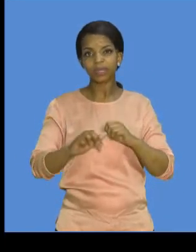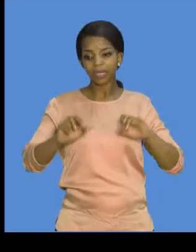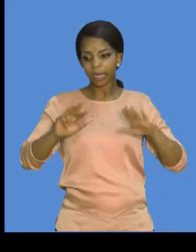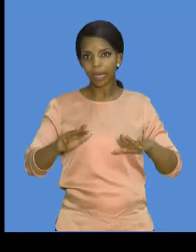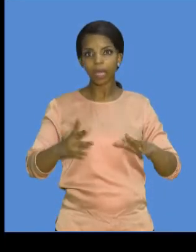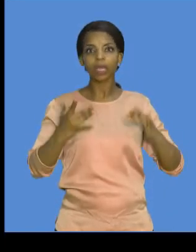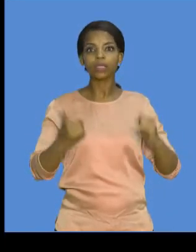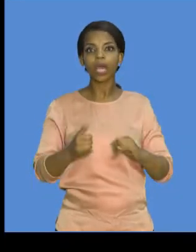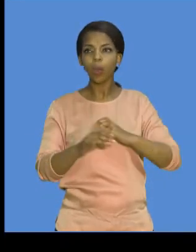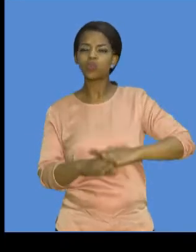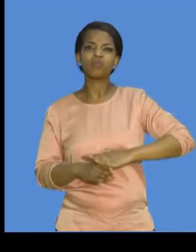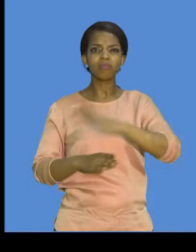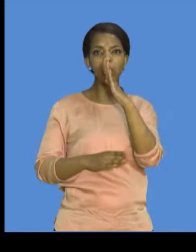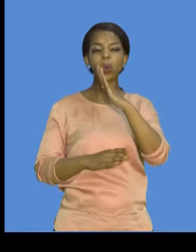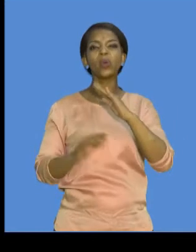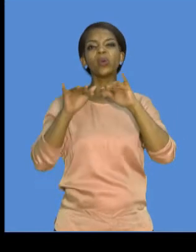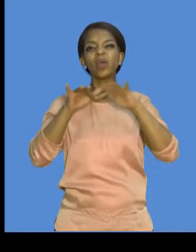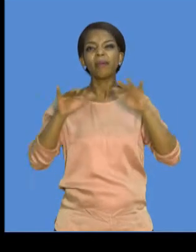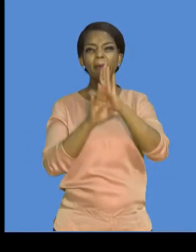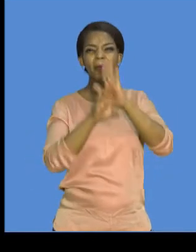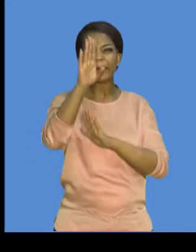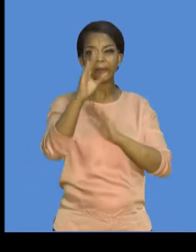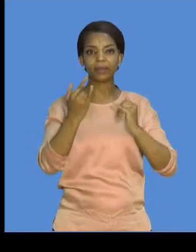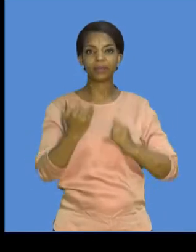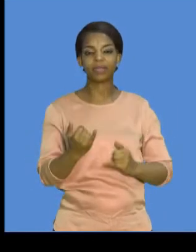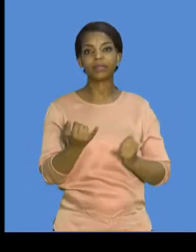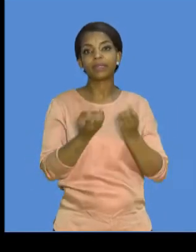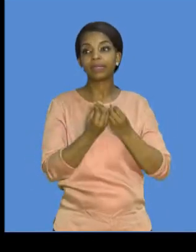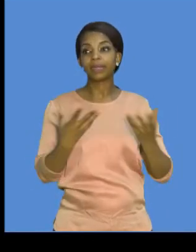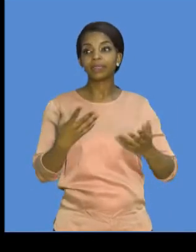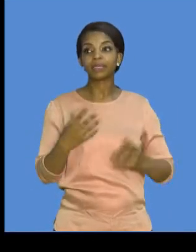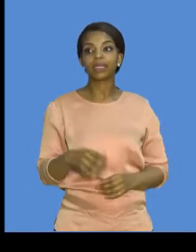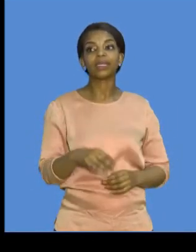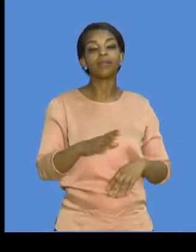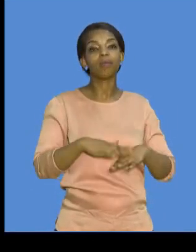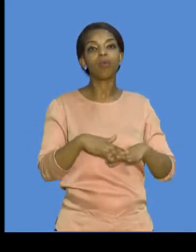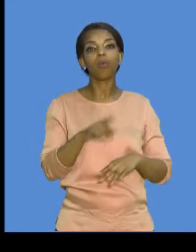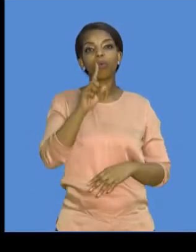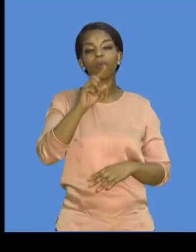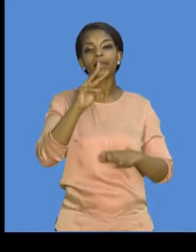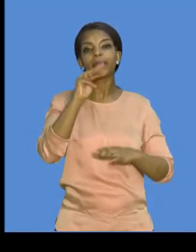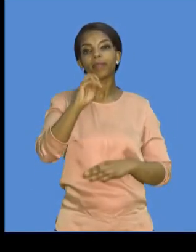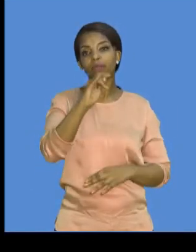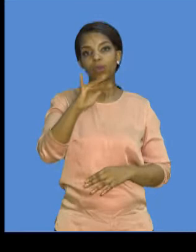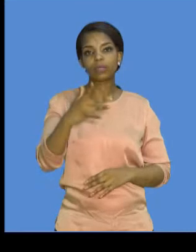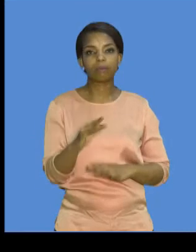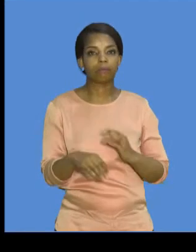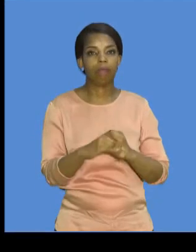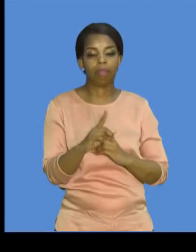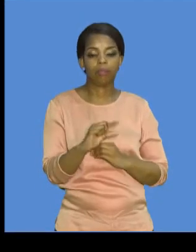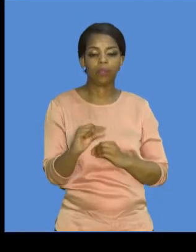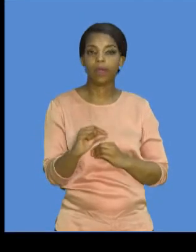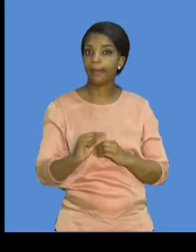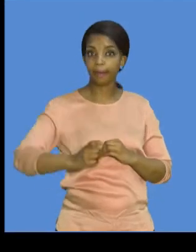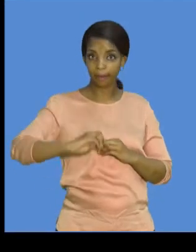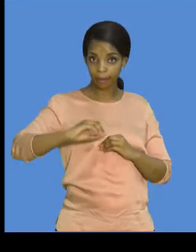which goes to a 4 million, but now it's taking 1 month instead of 2 months. and then continuing like that. So you can see